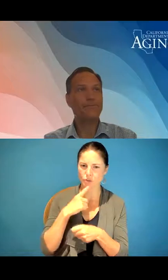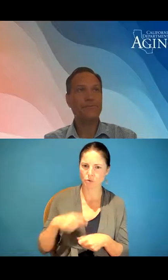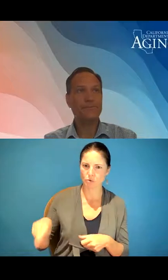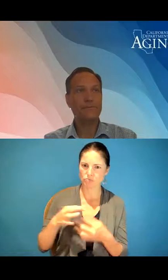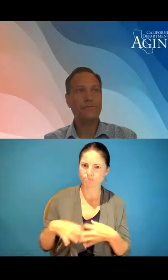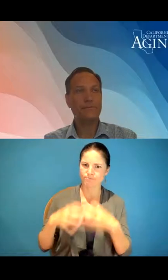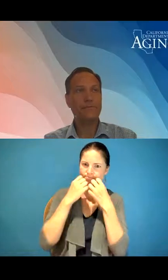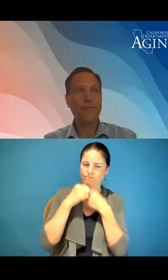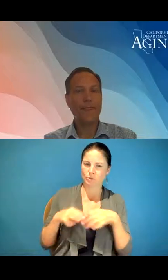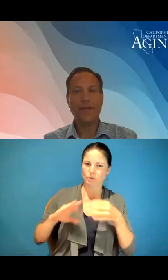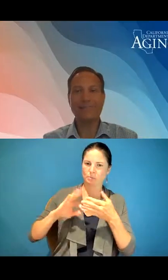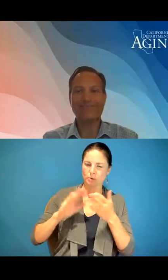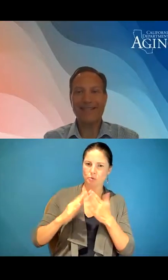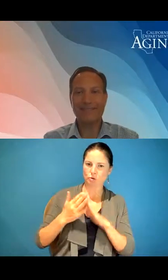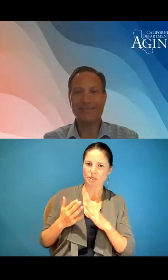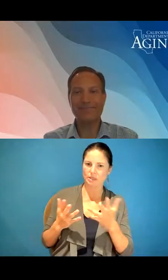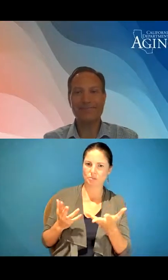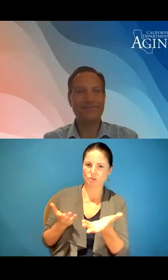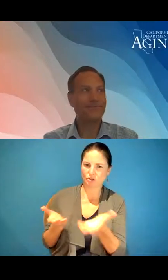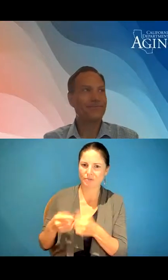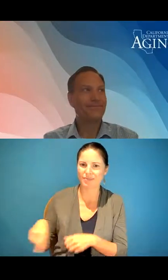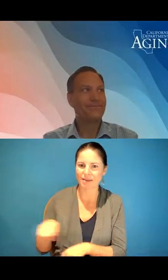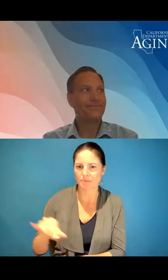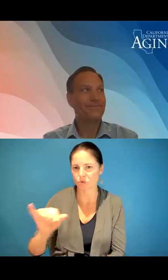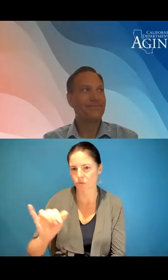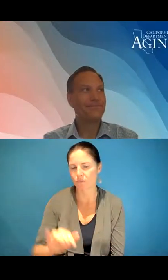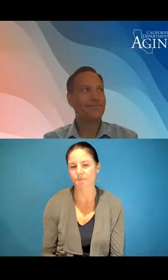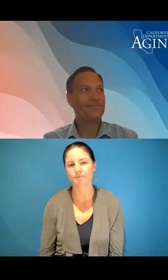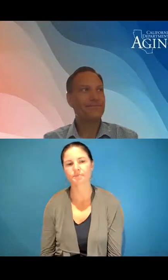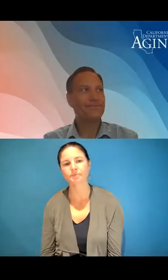served. Okay, next slide.